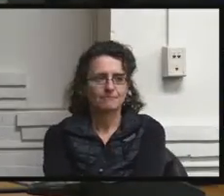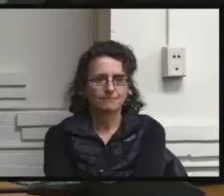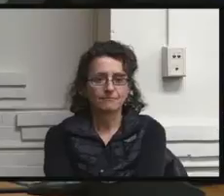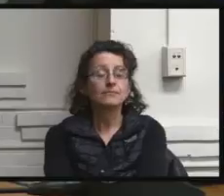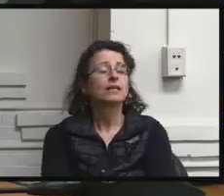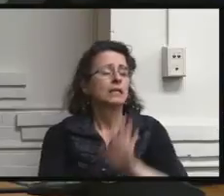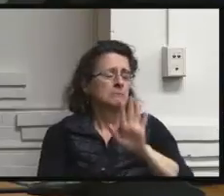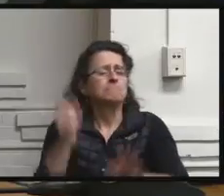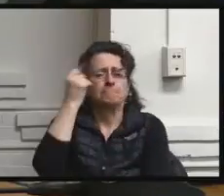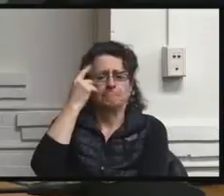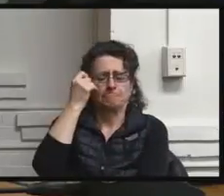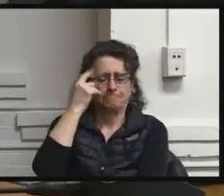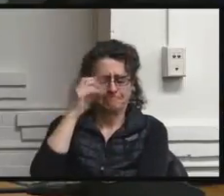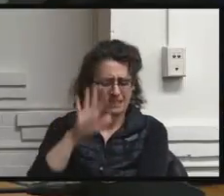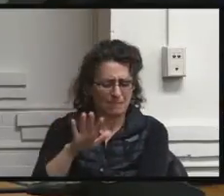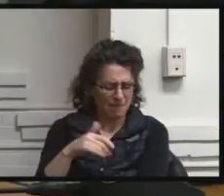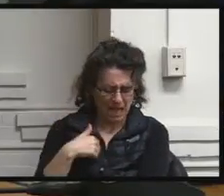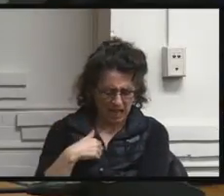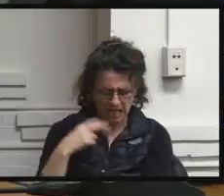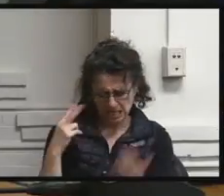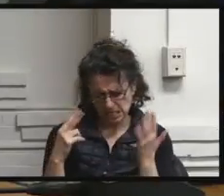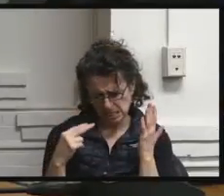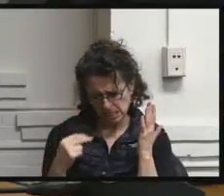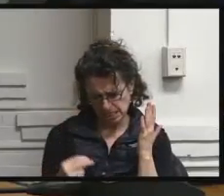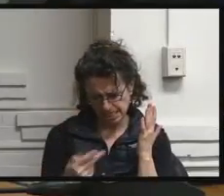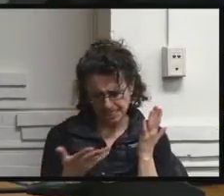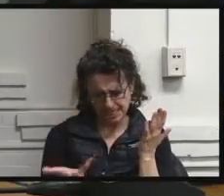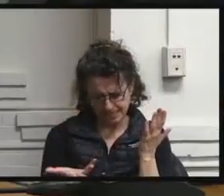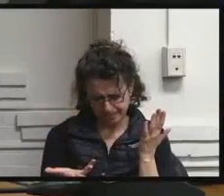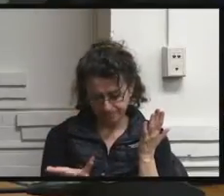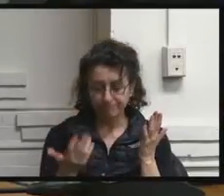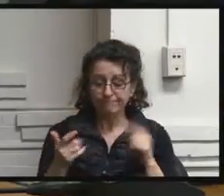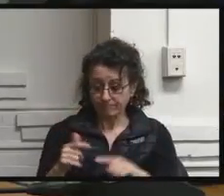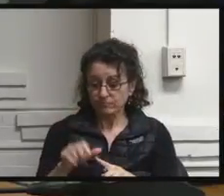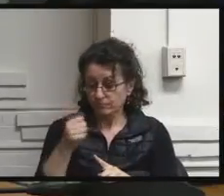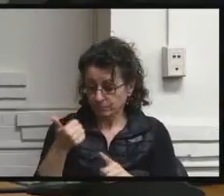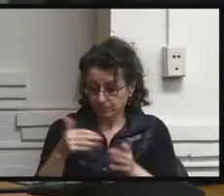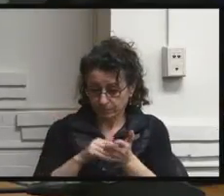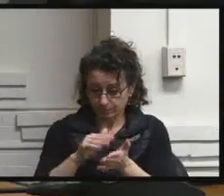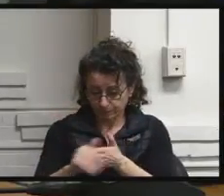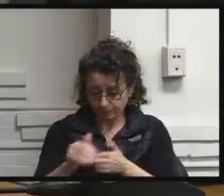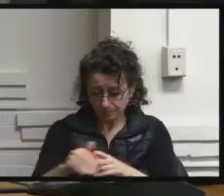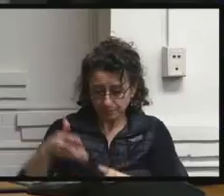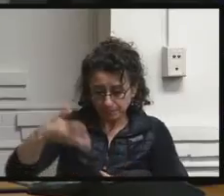see, it looks to me when I look at this budget that if there's $10,000